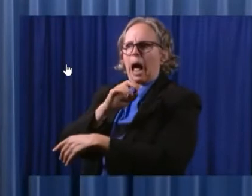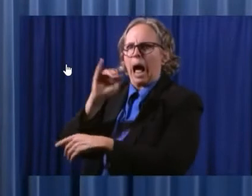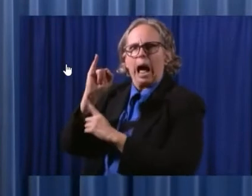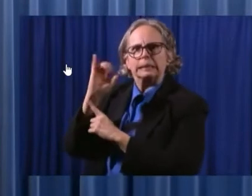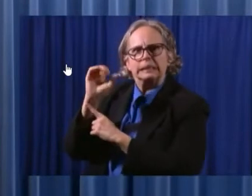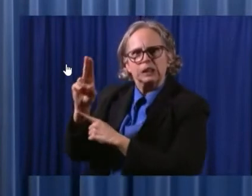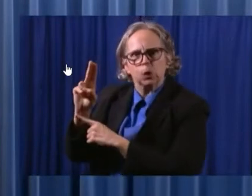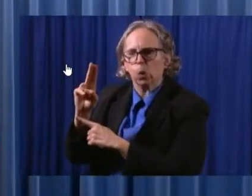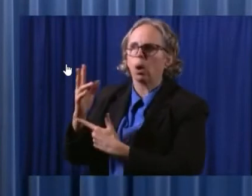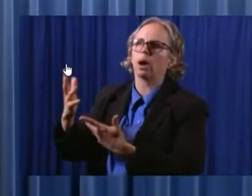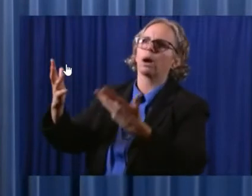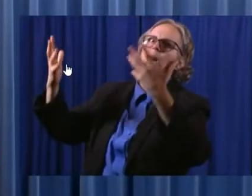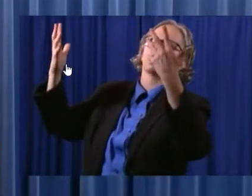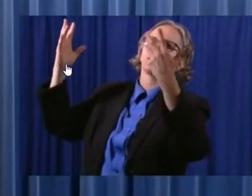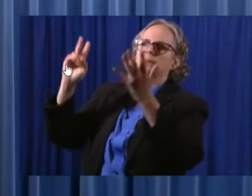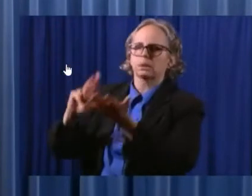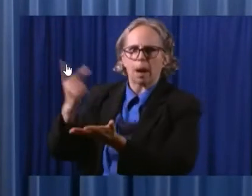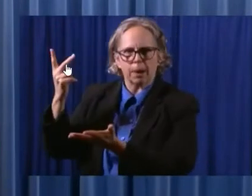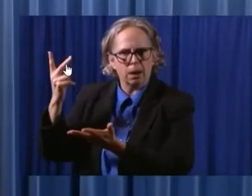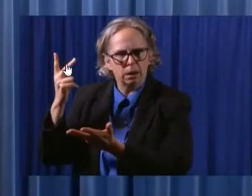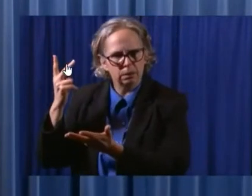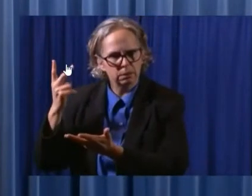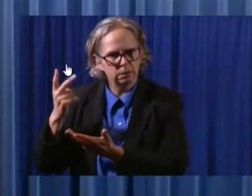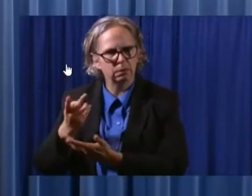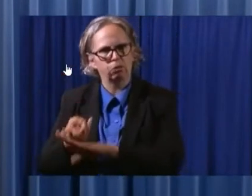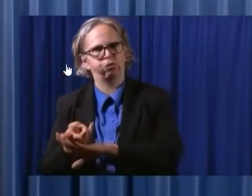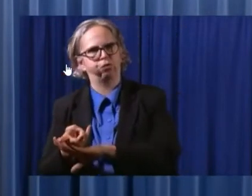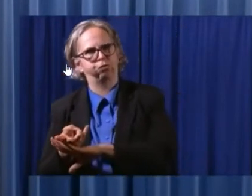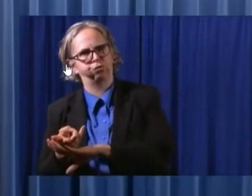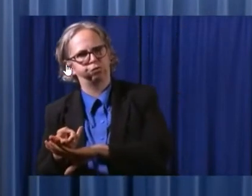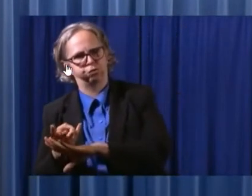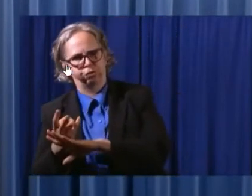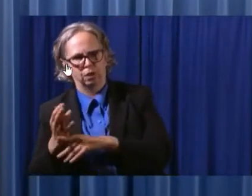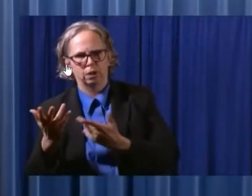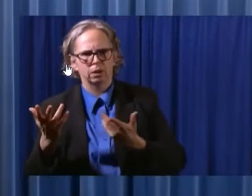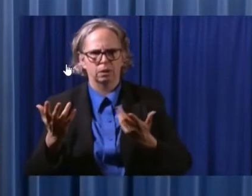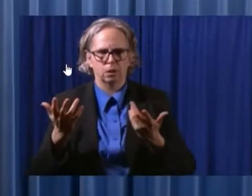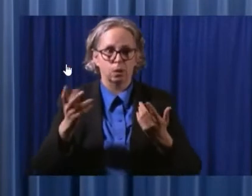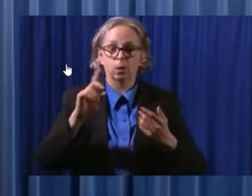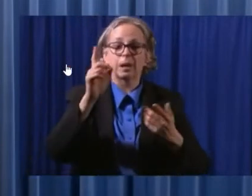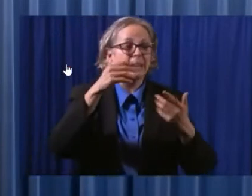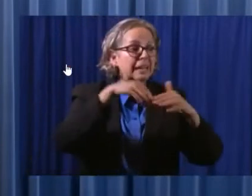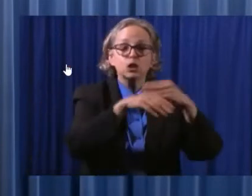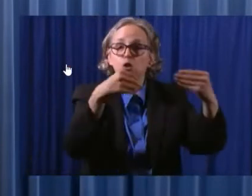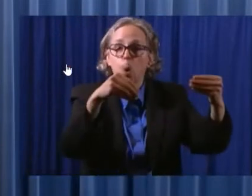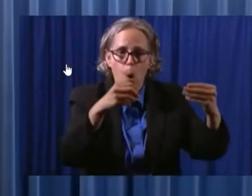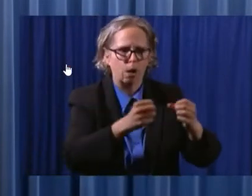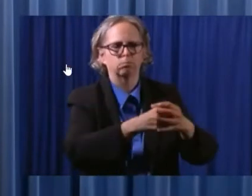June. Butler County's recent outbreaks include a retail store and a long-term care facility.